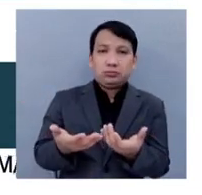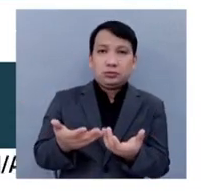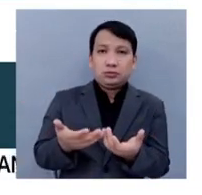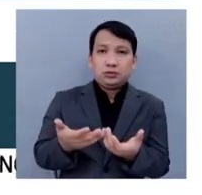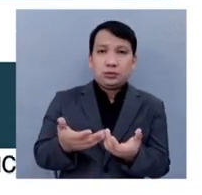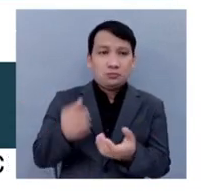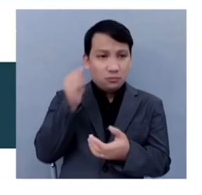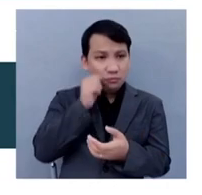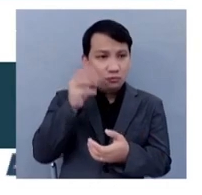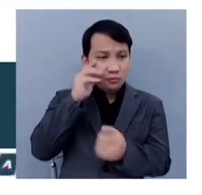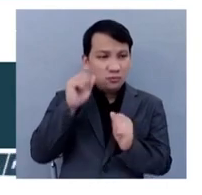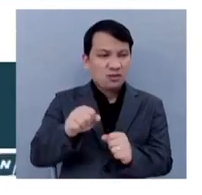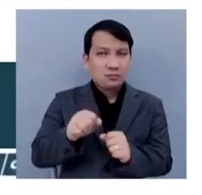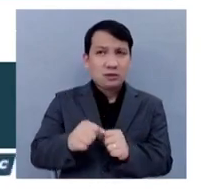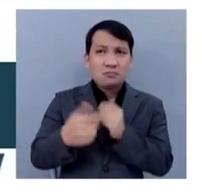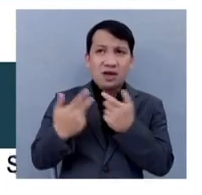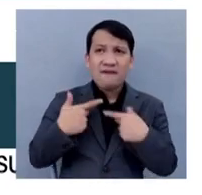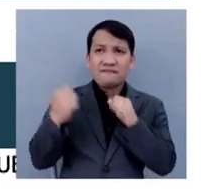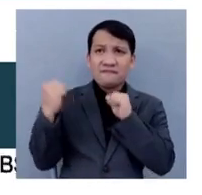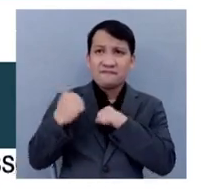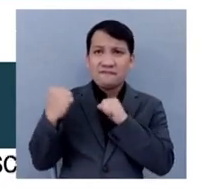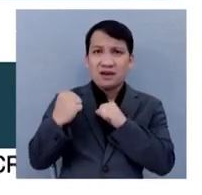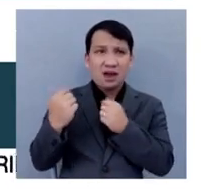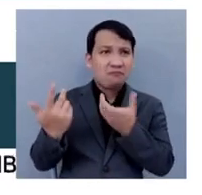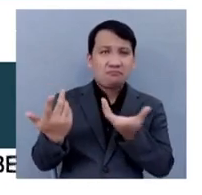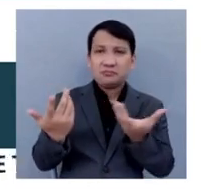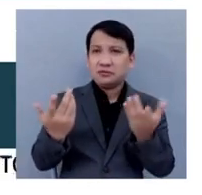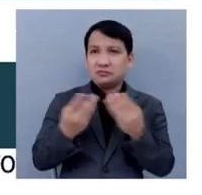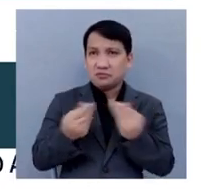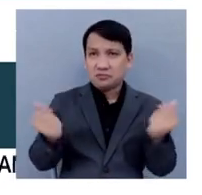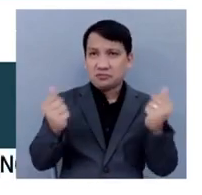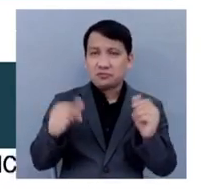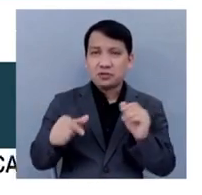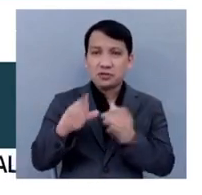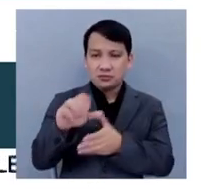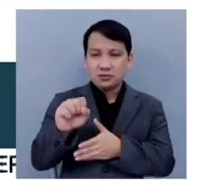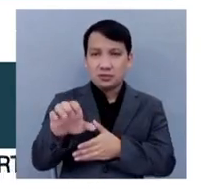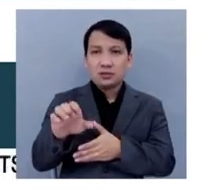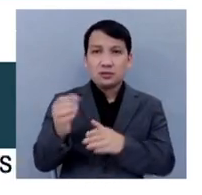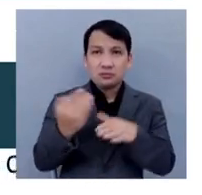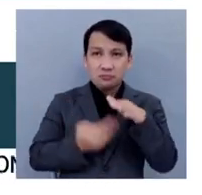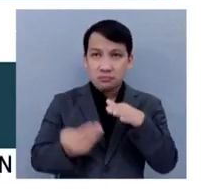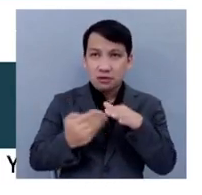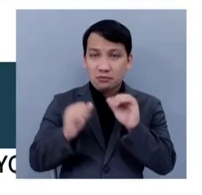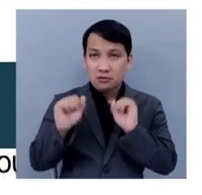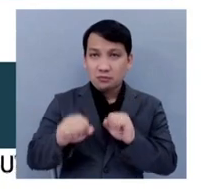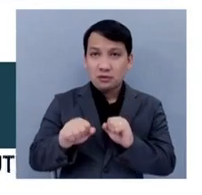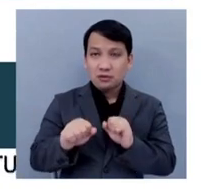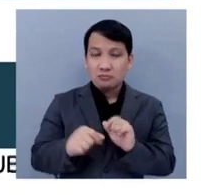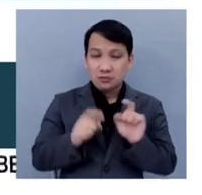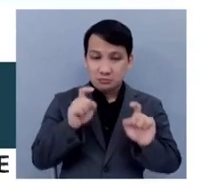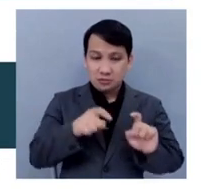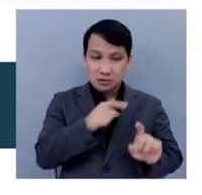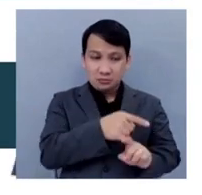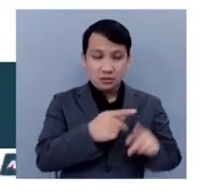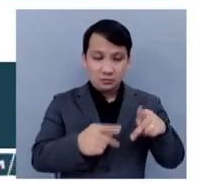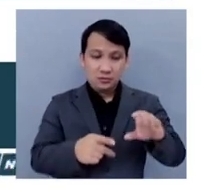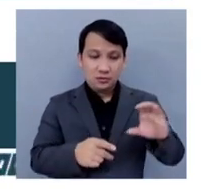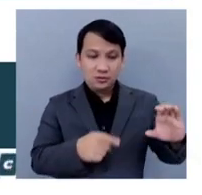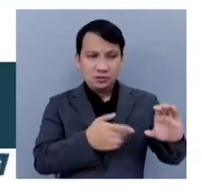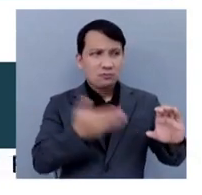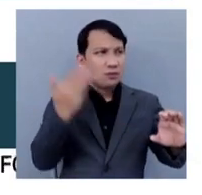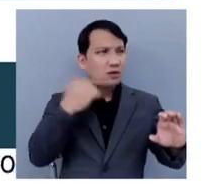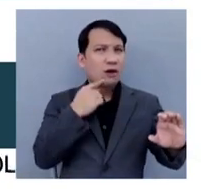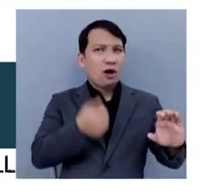aware that they could settle these cases and settle them fairly. And one of the very basic demands that at least at that time when I was in